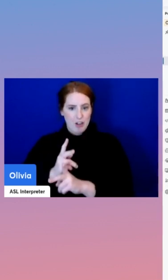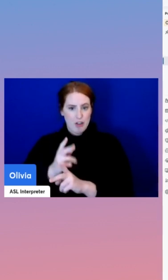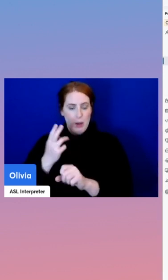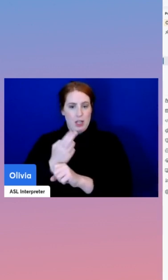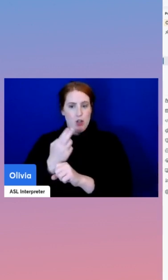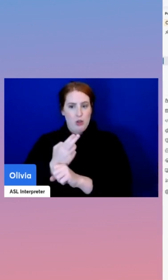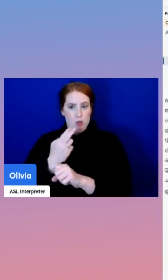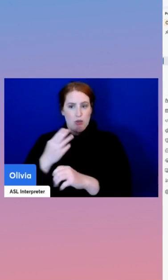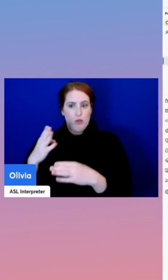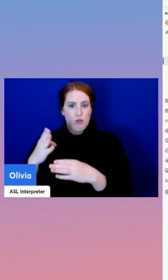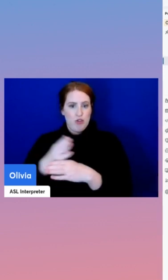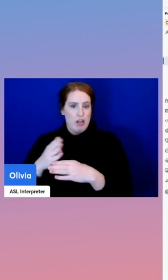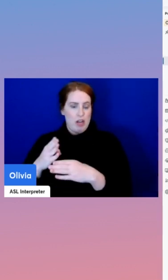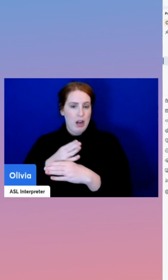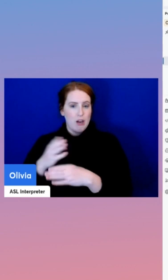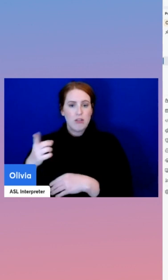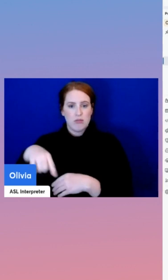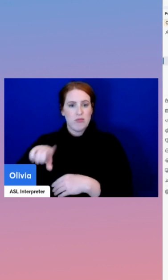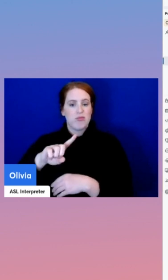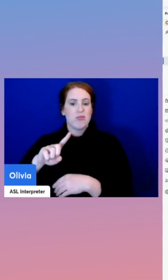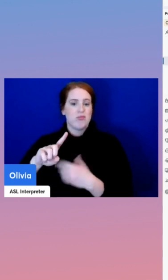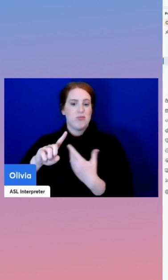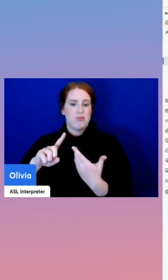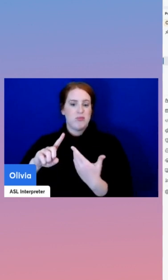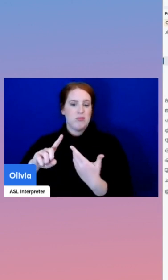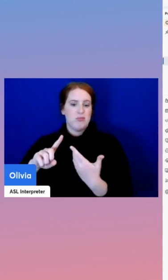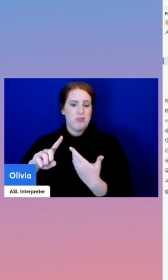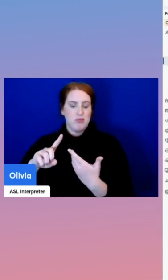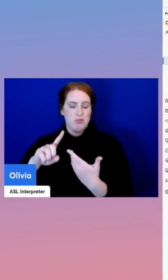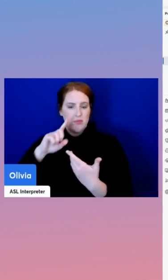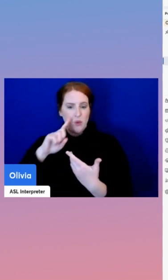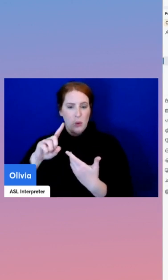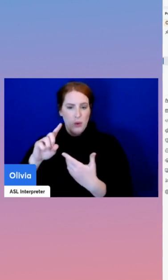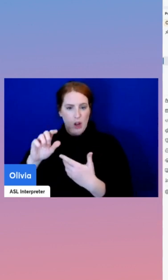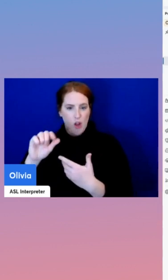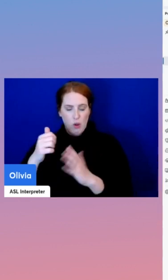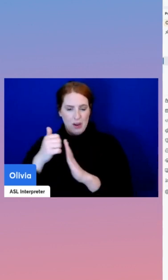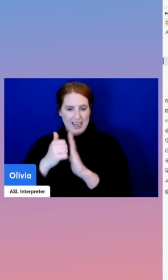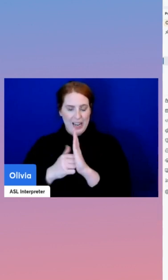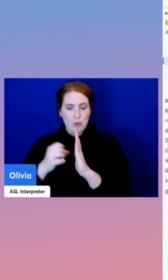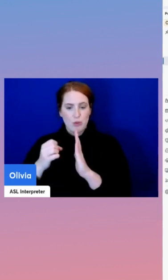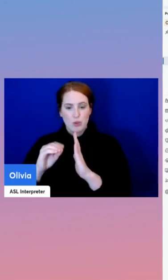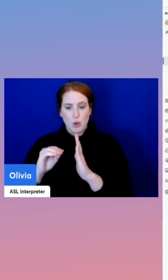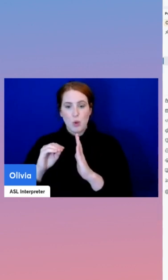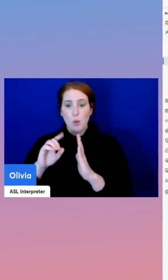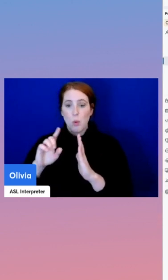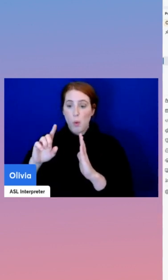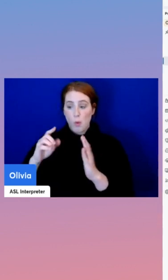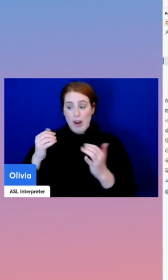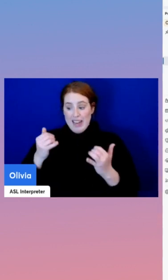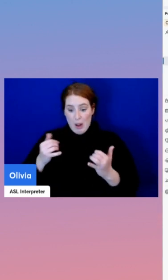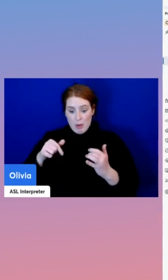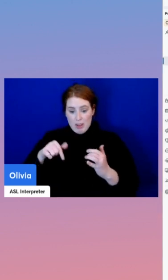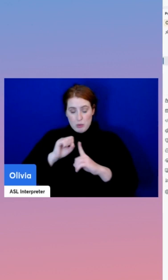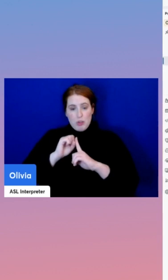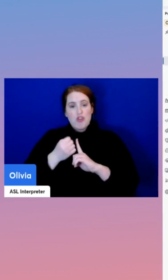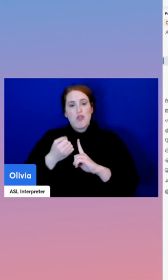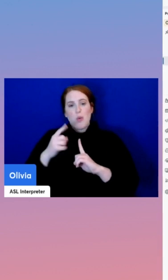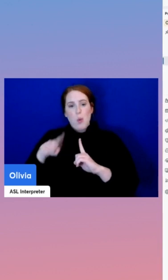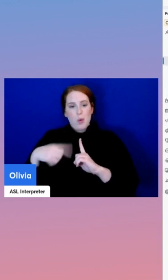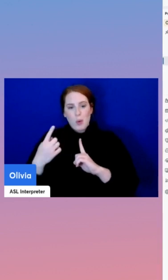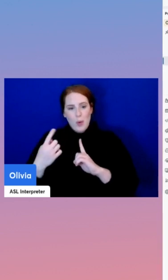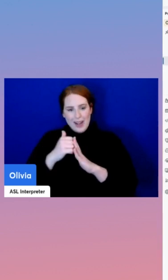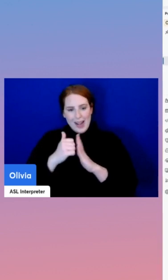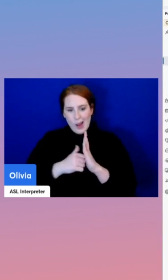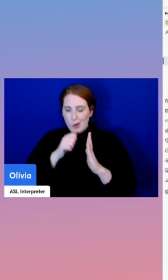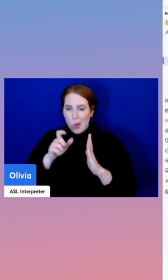the AMIs to the target accounts. So in my case, since I have only one account, it makes no sense to recreate the AMI because it's already